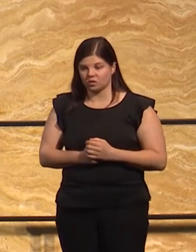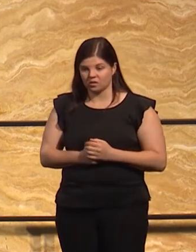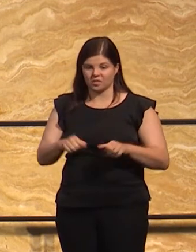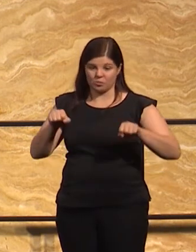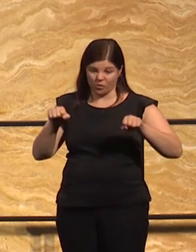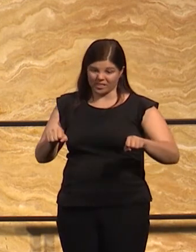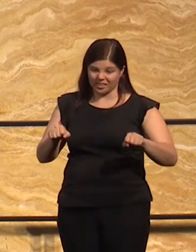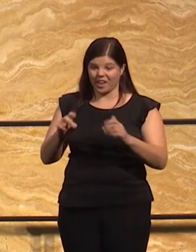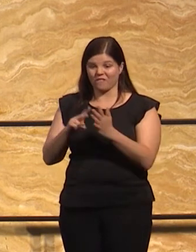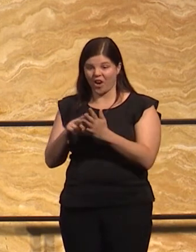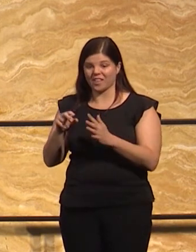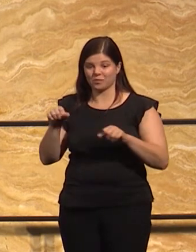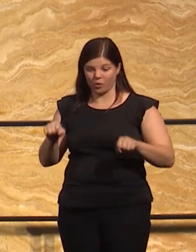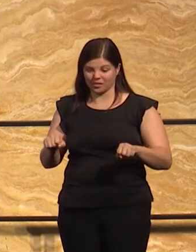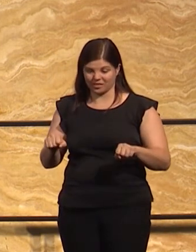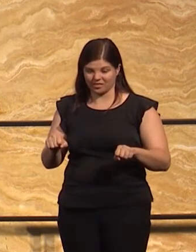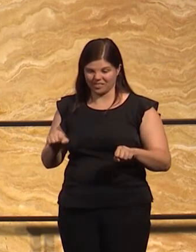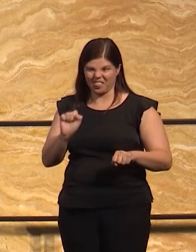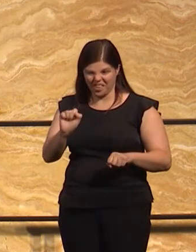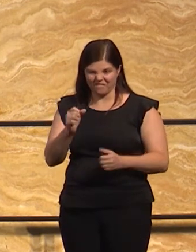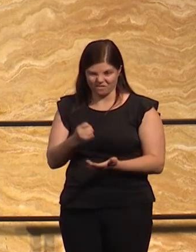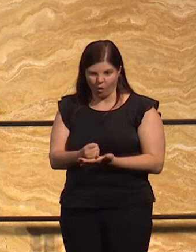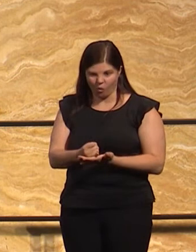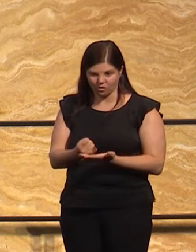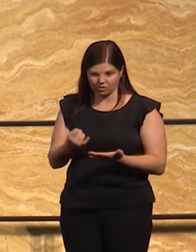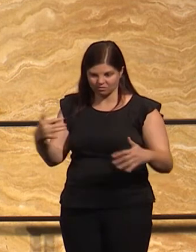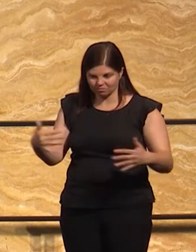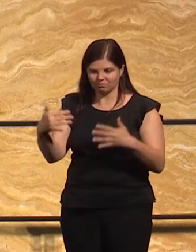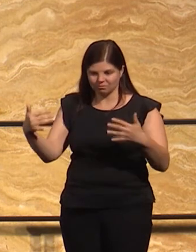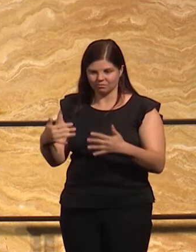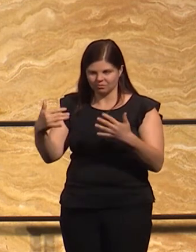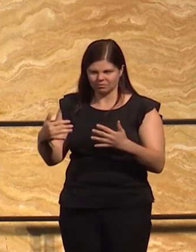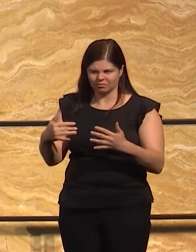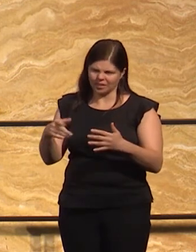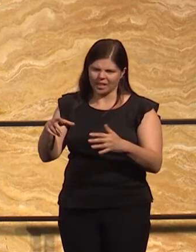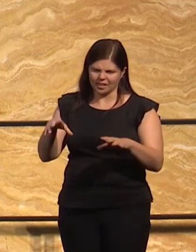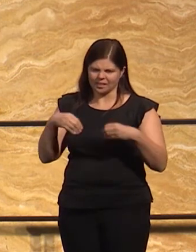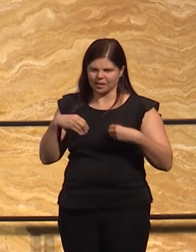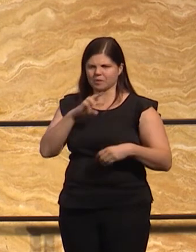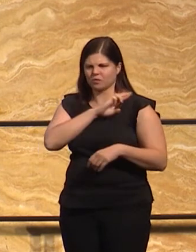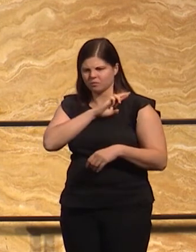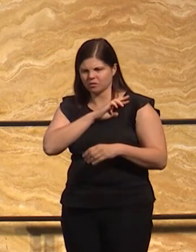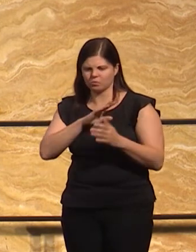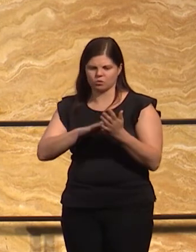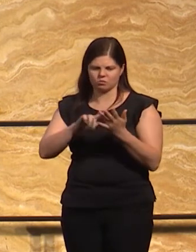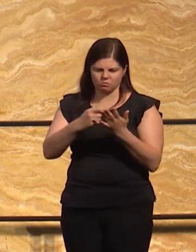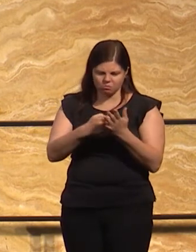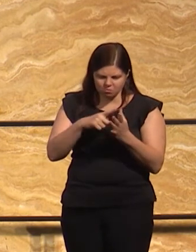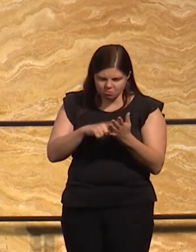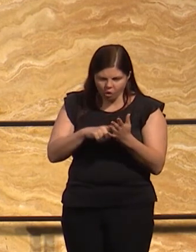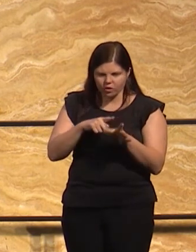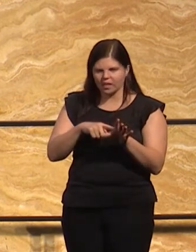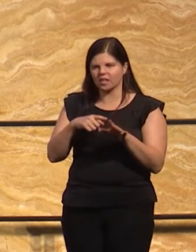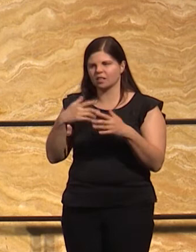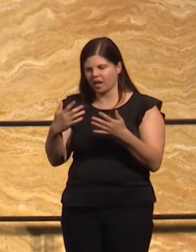president and vice president of South Sudan, they bear the moral political responsibility. And of